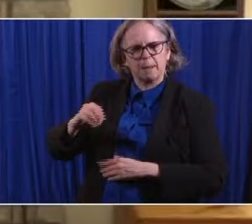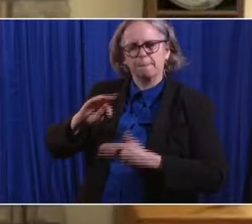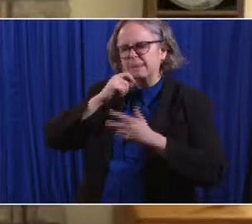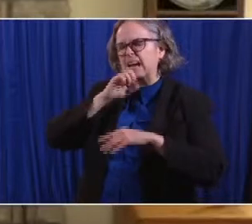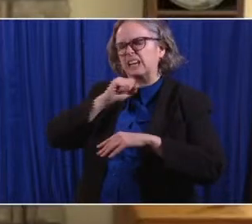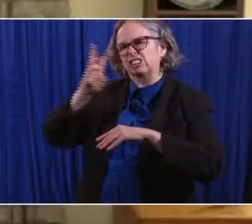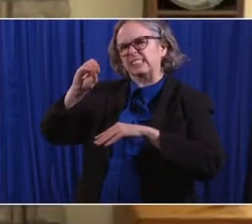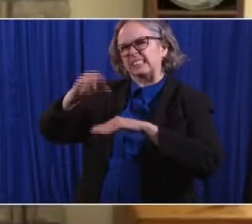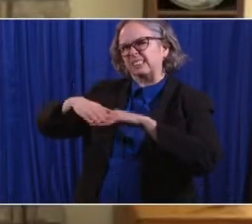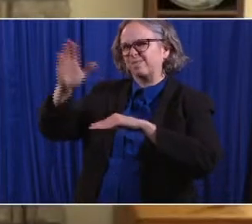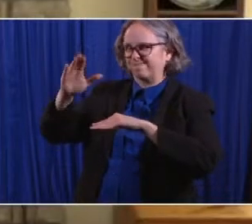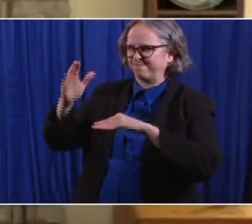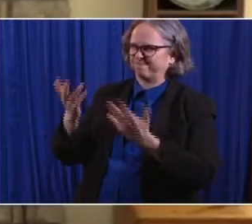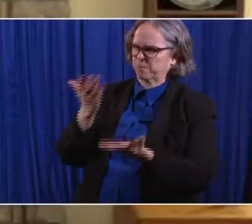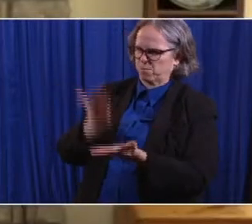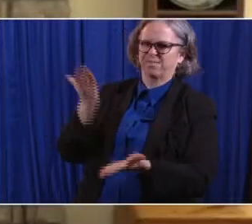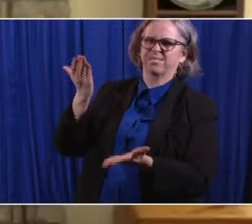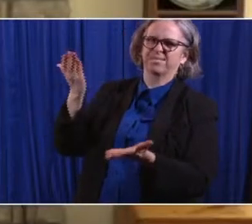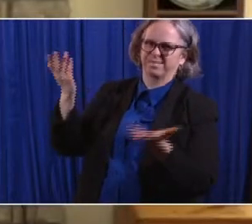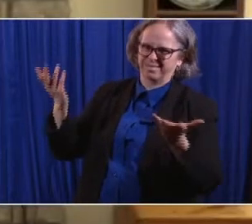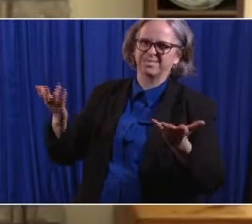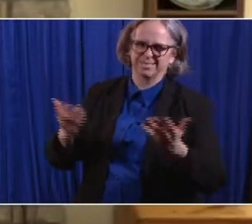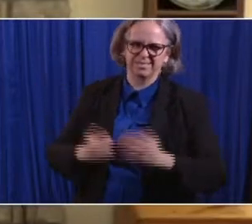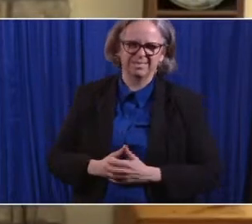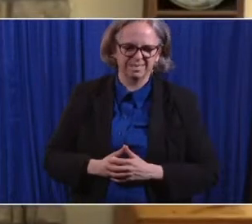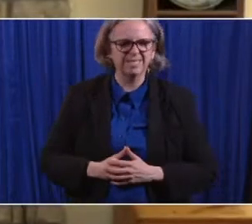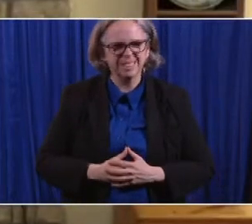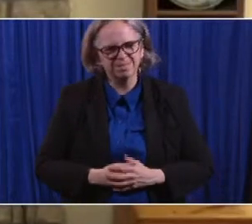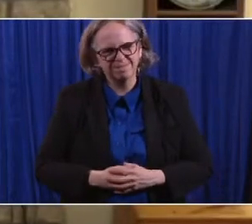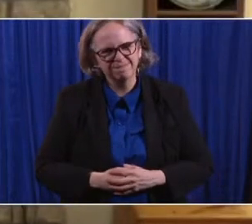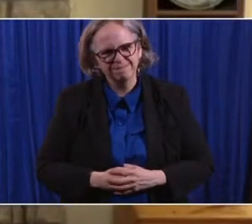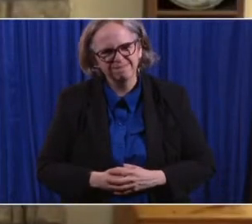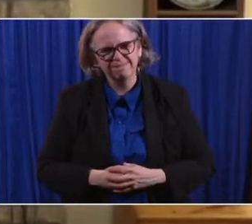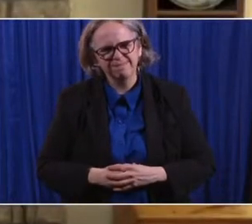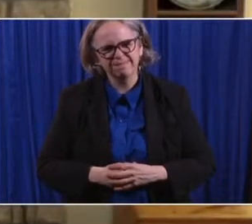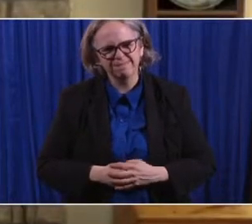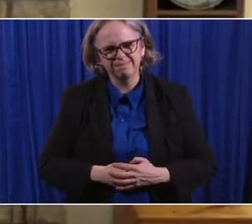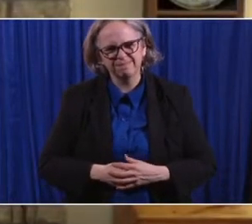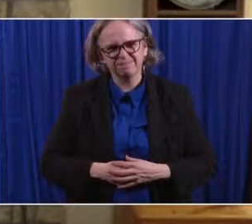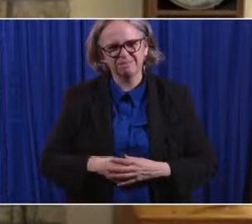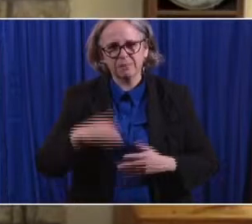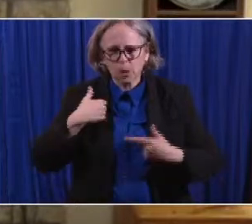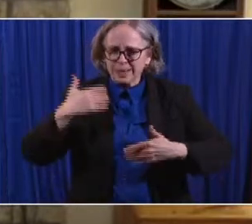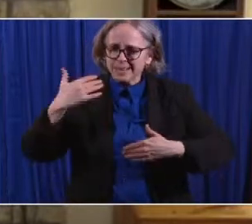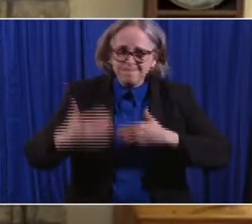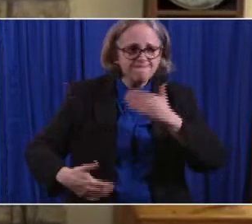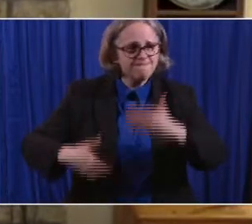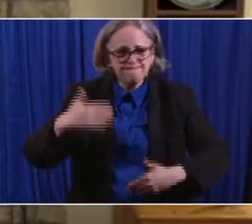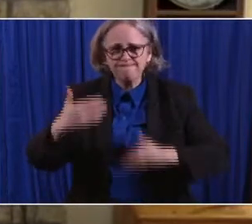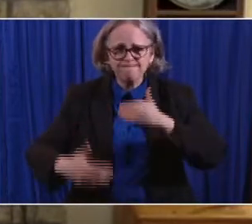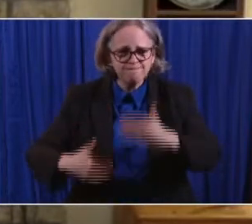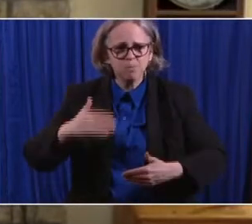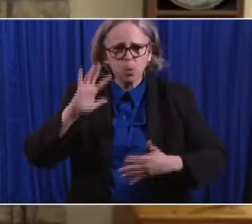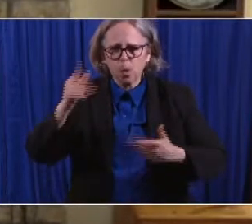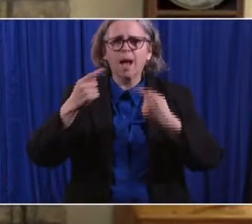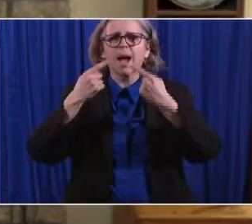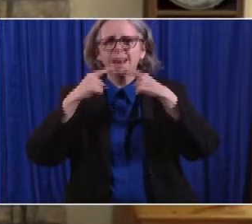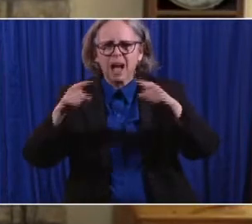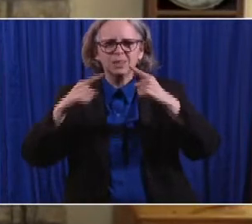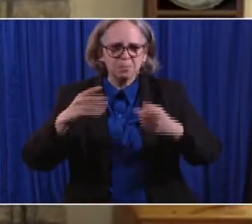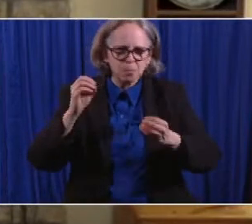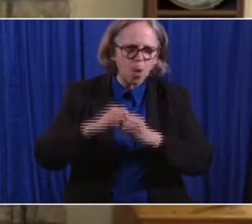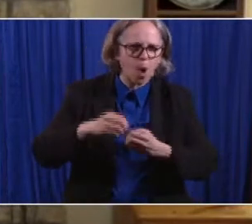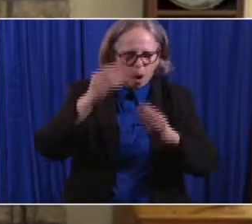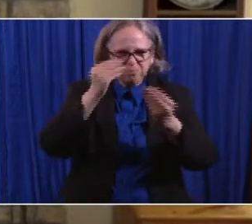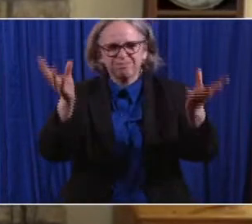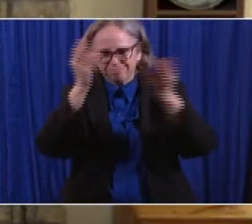We look forward to making more announcements as we move forward. We had stayed on 65